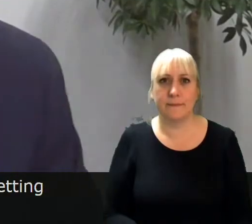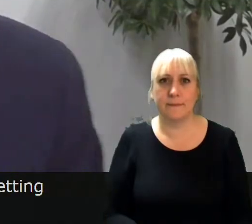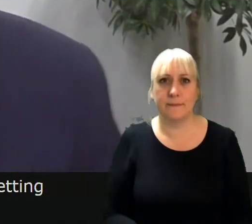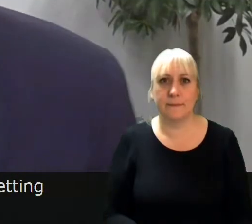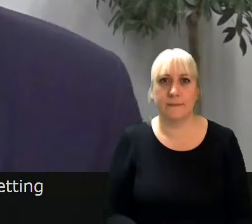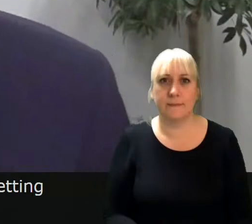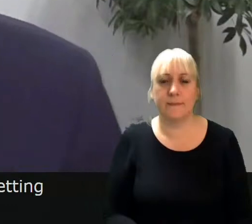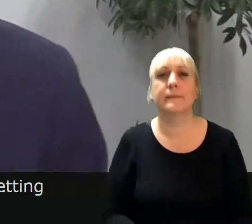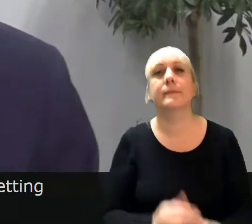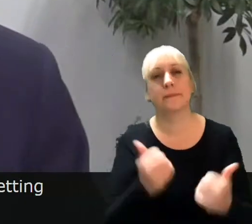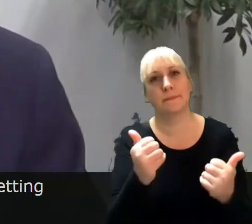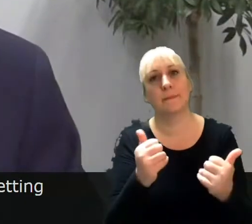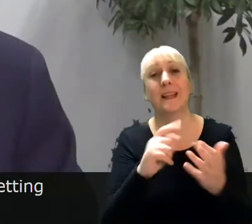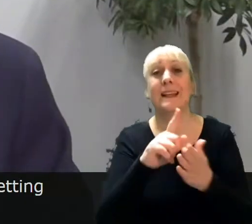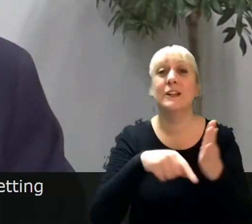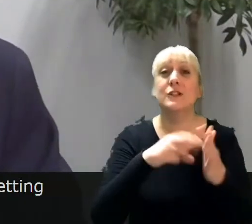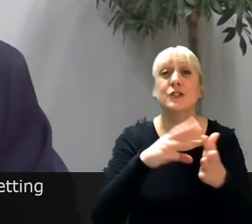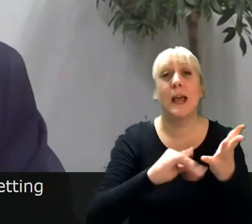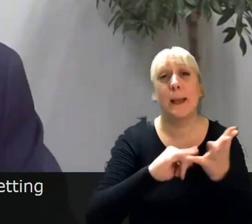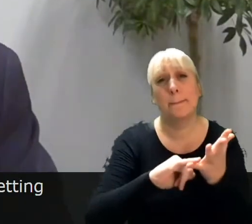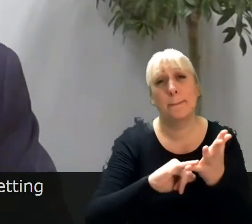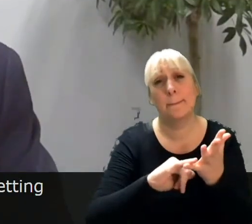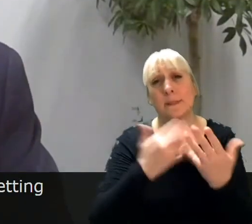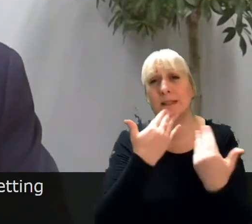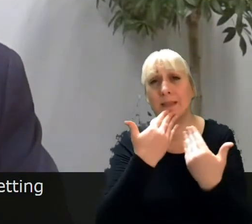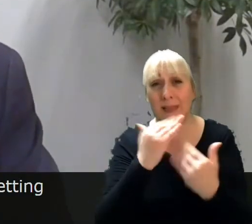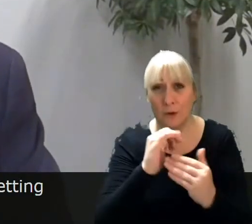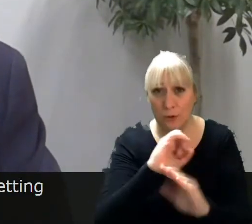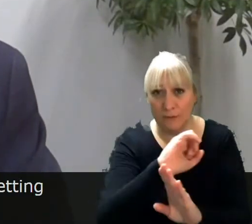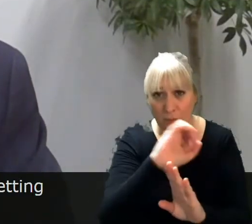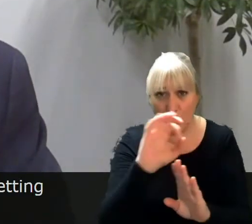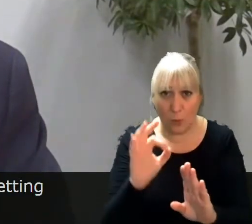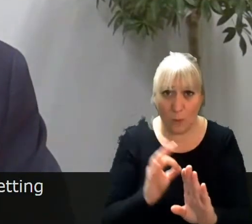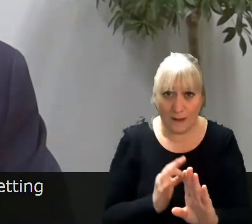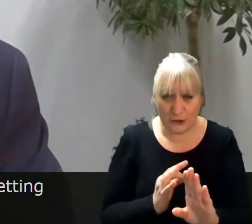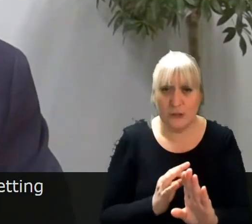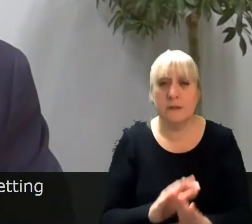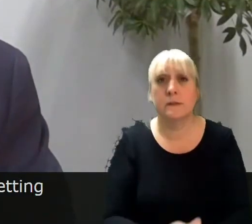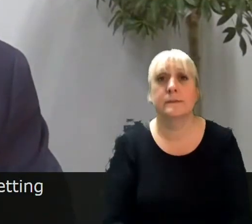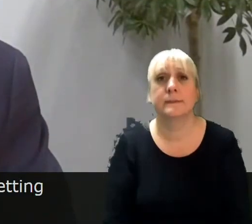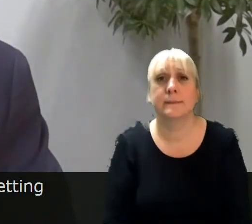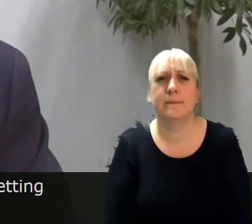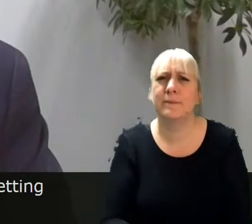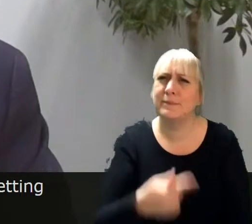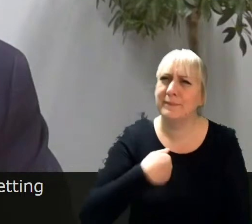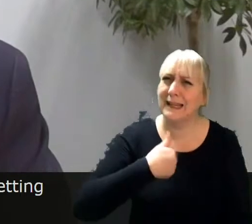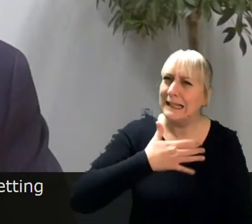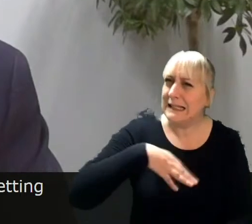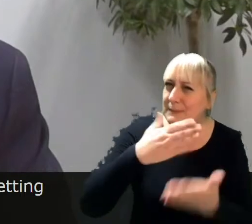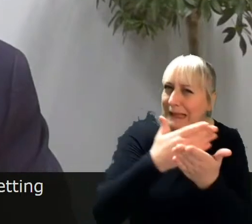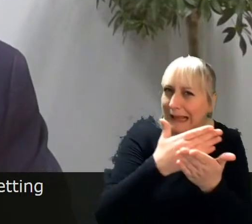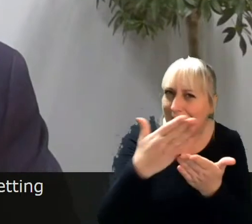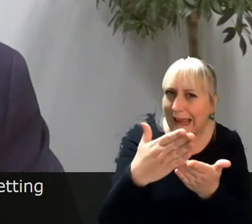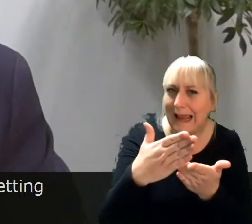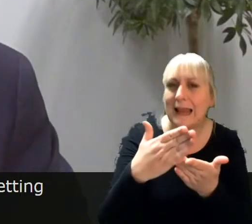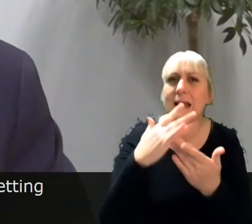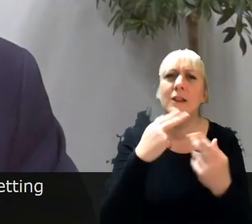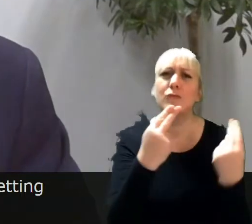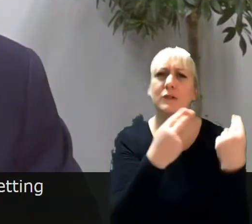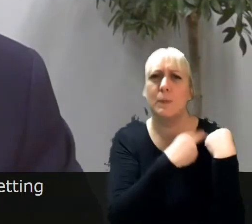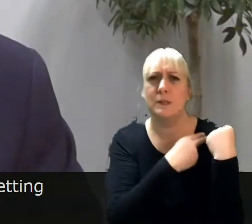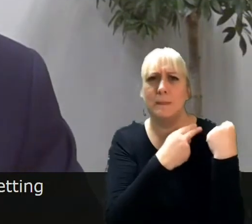Well, James, thank you for your question. I think would be clear, the responsibility for knife crime lies with the